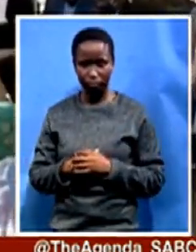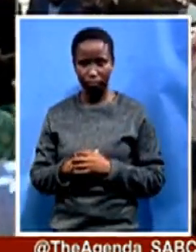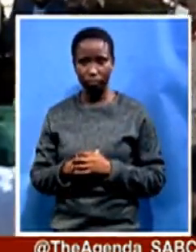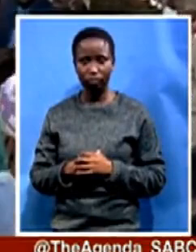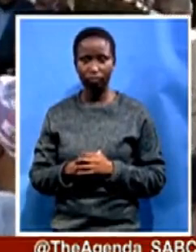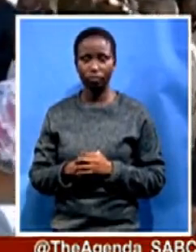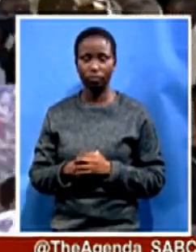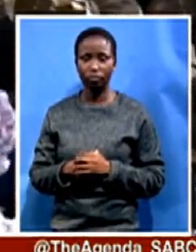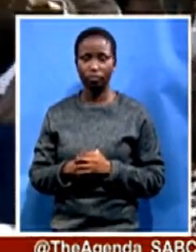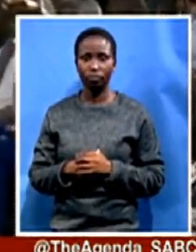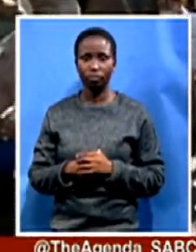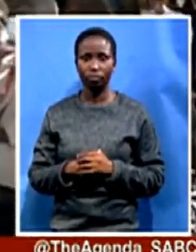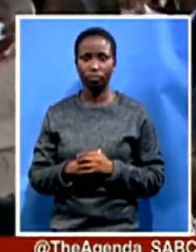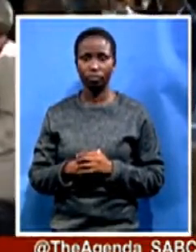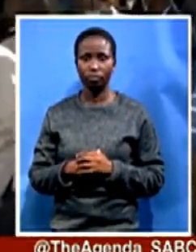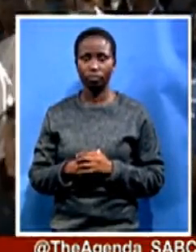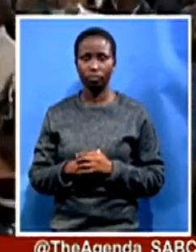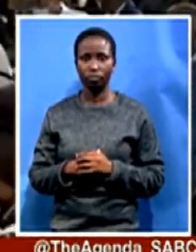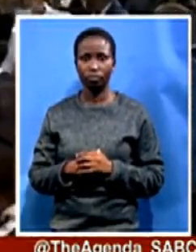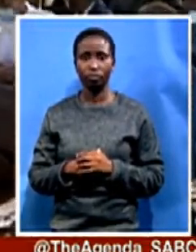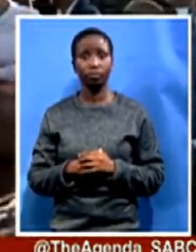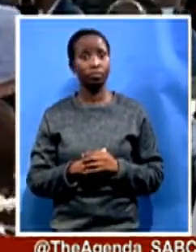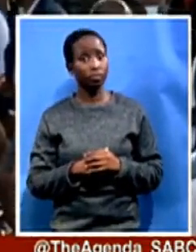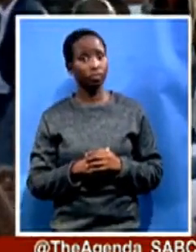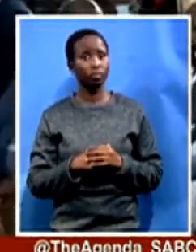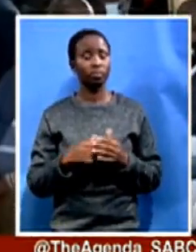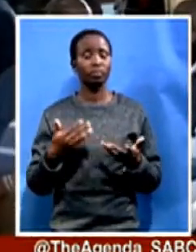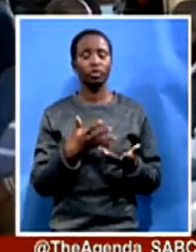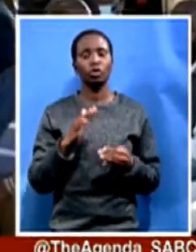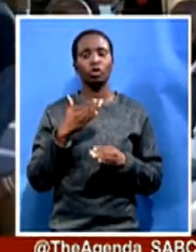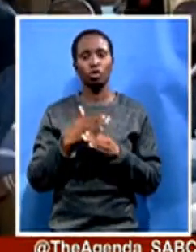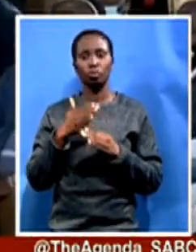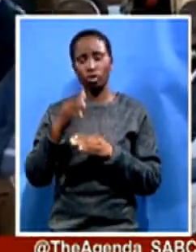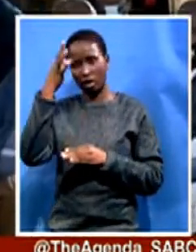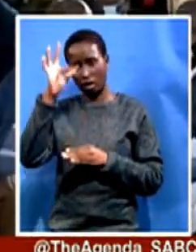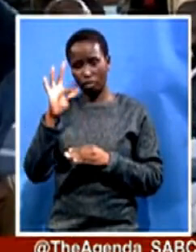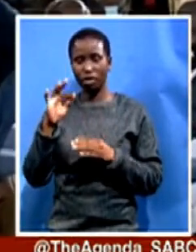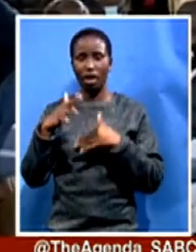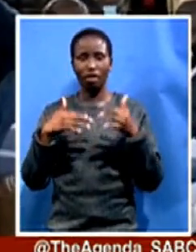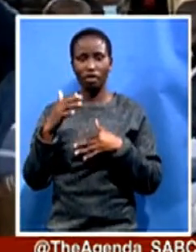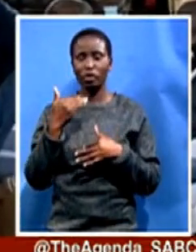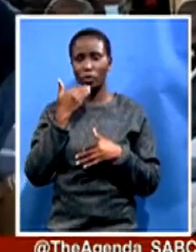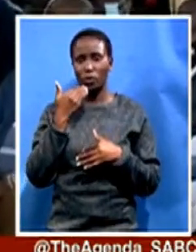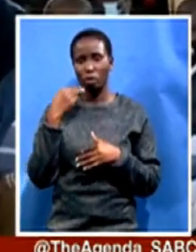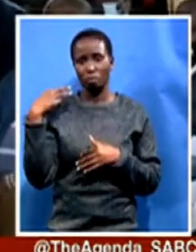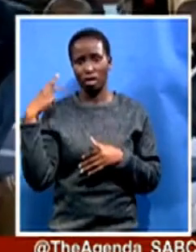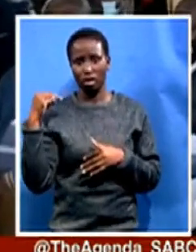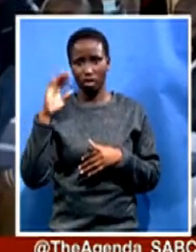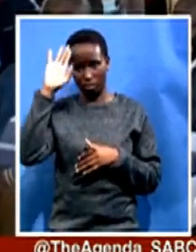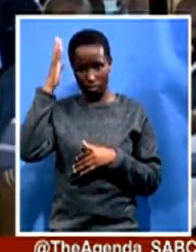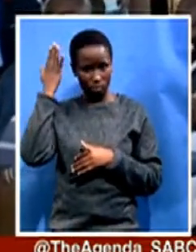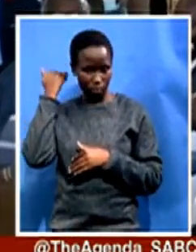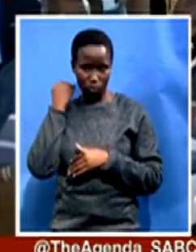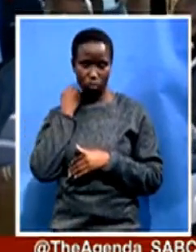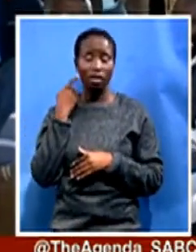Well, that's Cooperative Governance and Traditional Affairs Minister Dr. Nkosazana Dlamini Zulu speaking to us earlier about, the